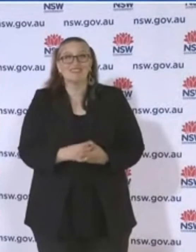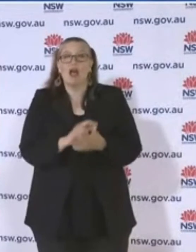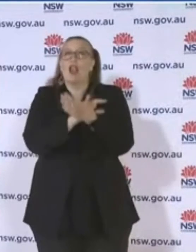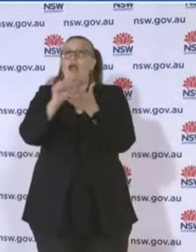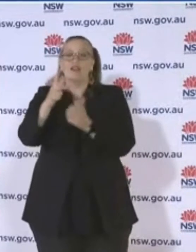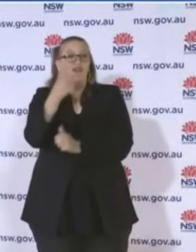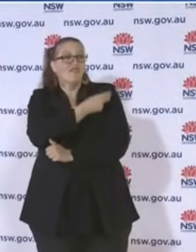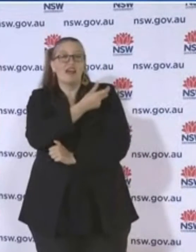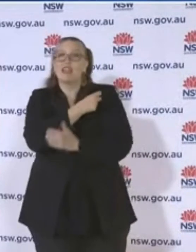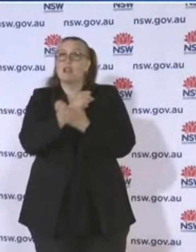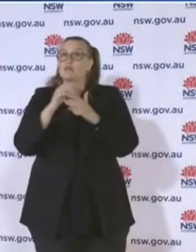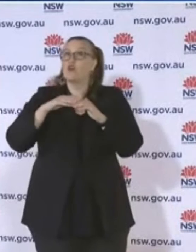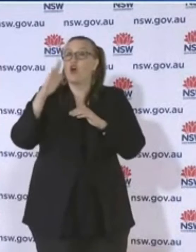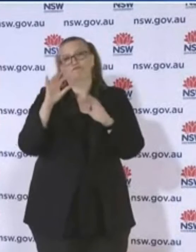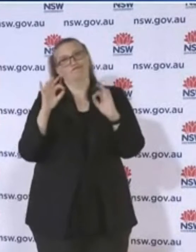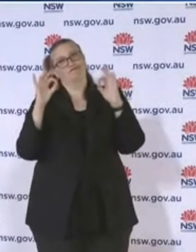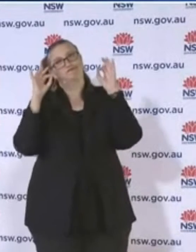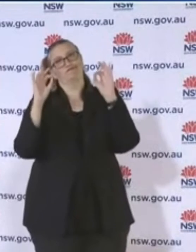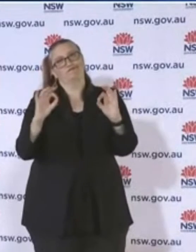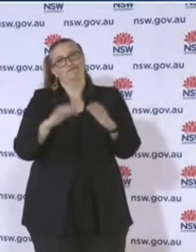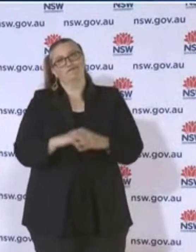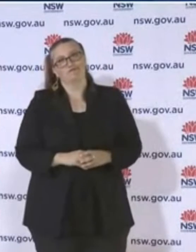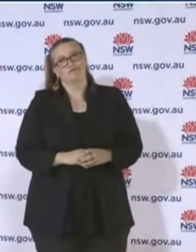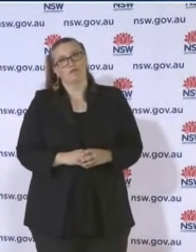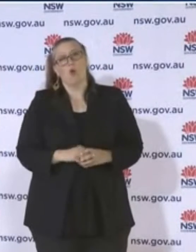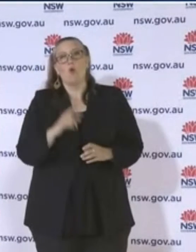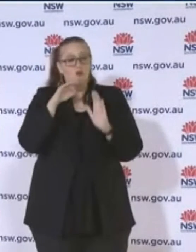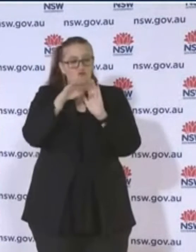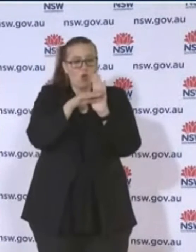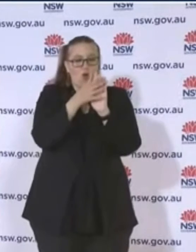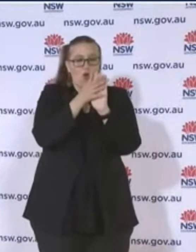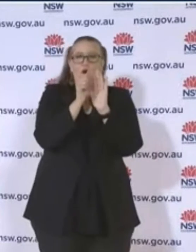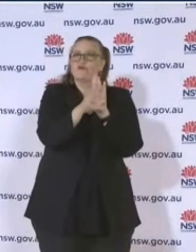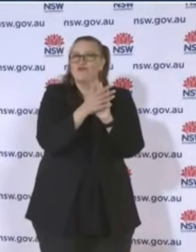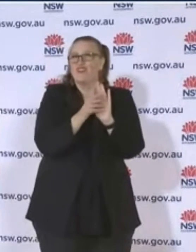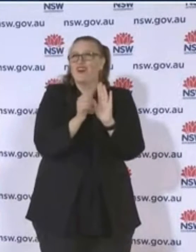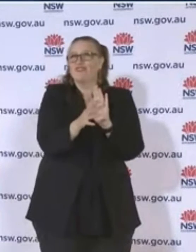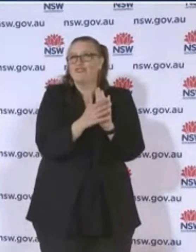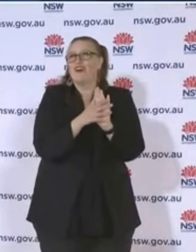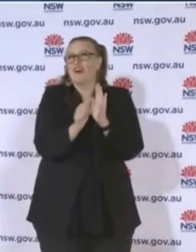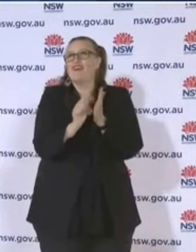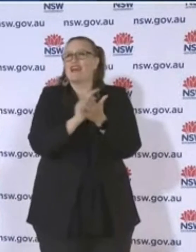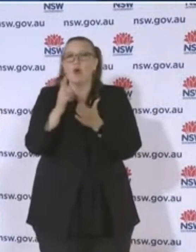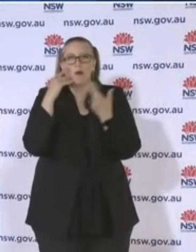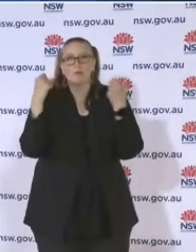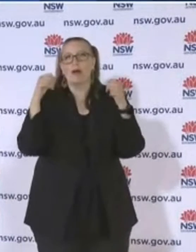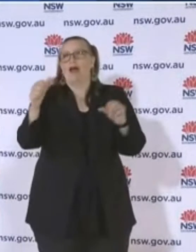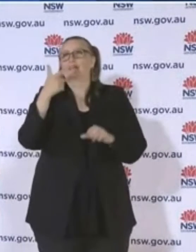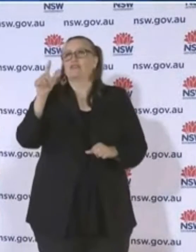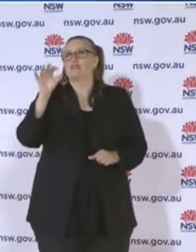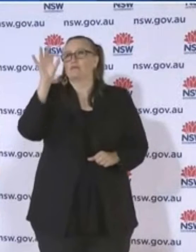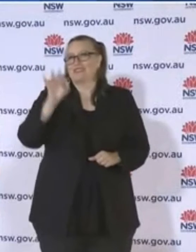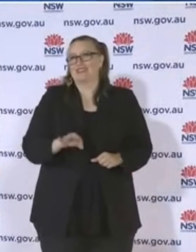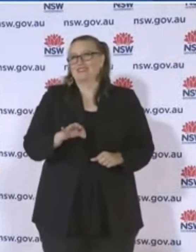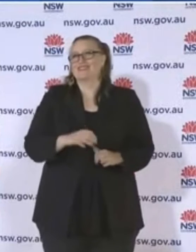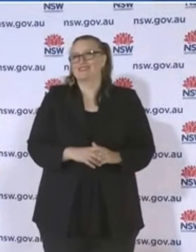But it will be a much freer experience than what all of us are going through now. But it will also be an experience where those that are vaccinated